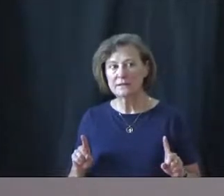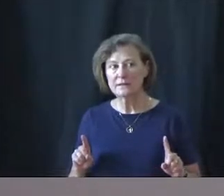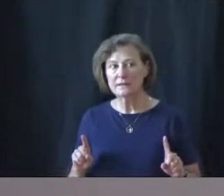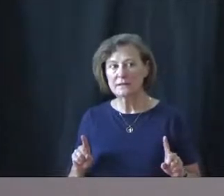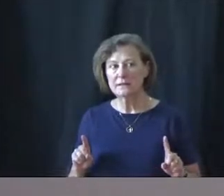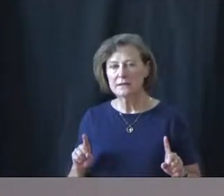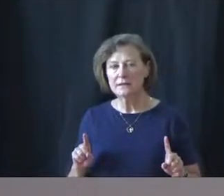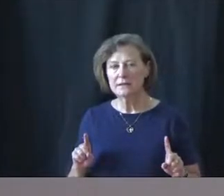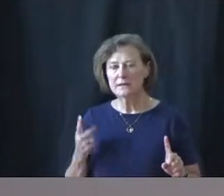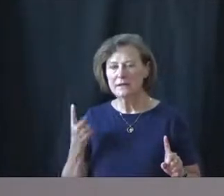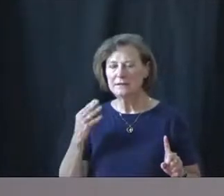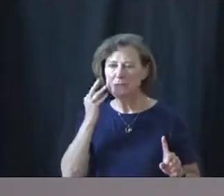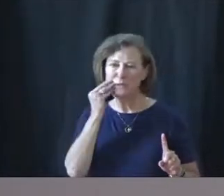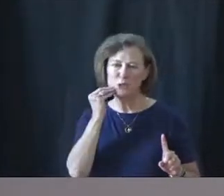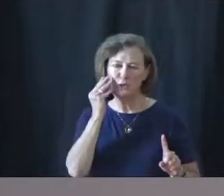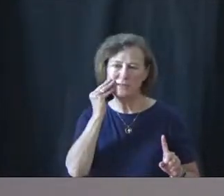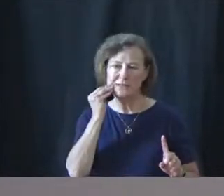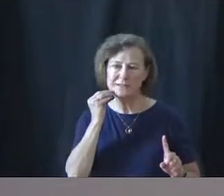experience.